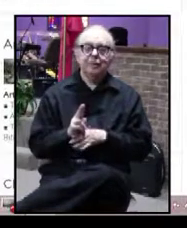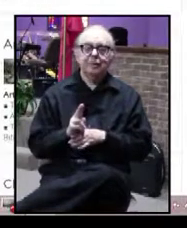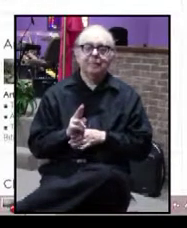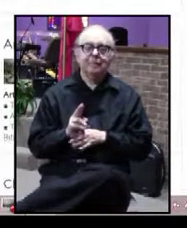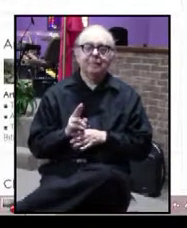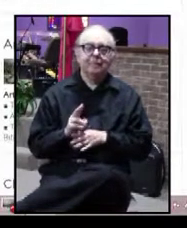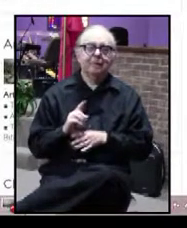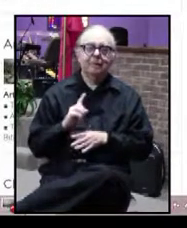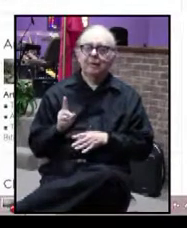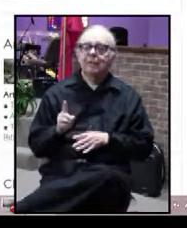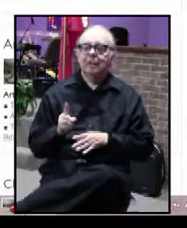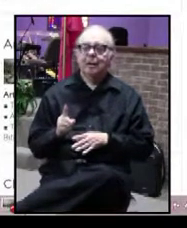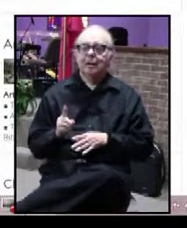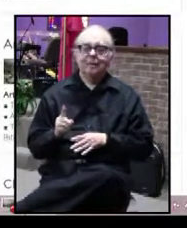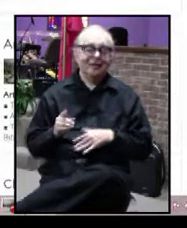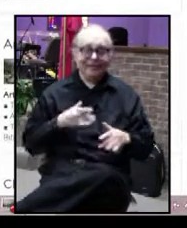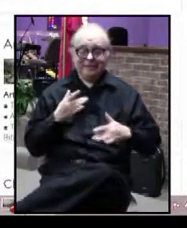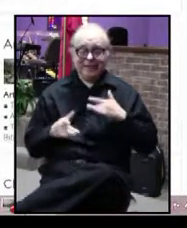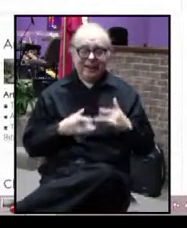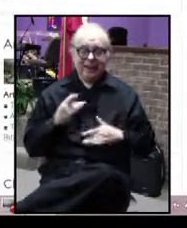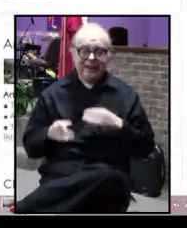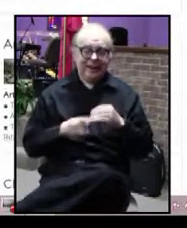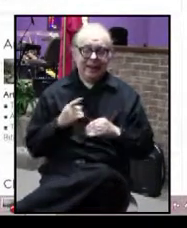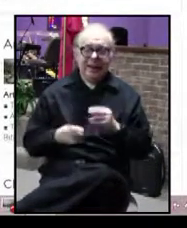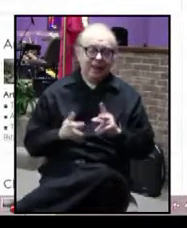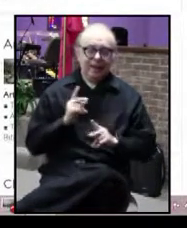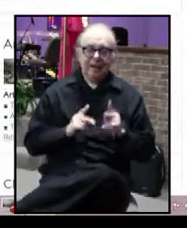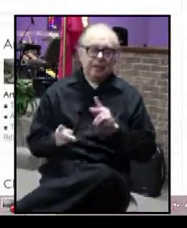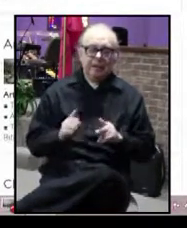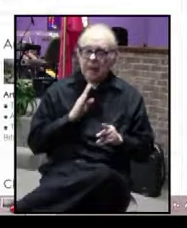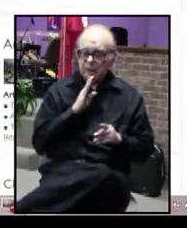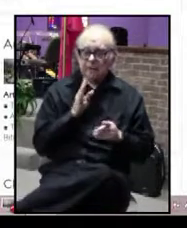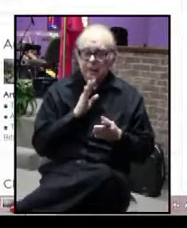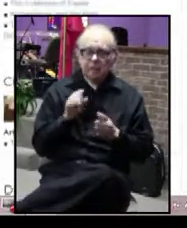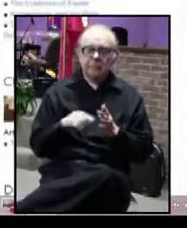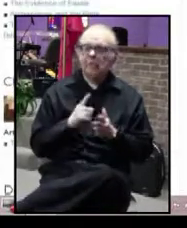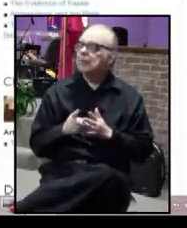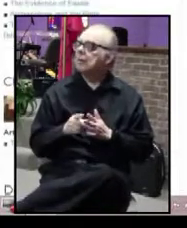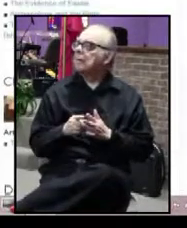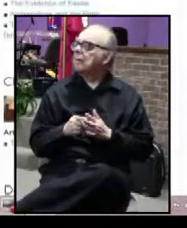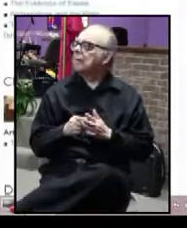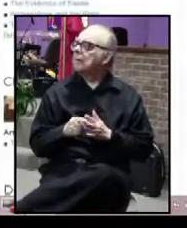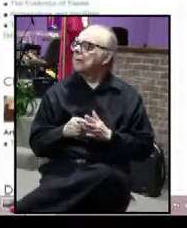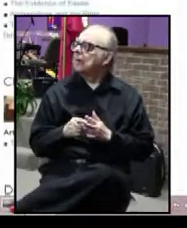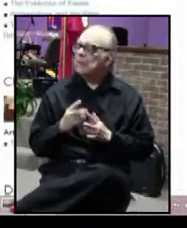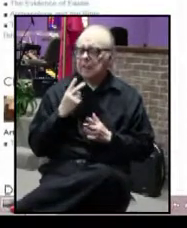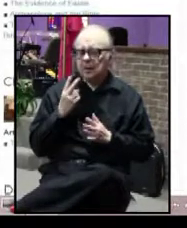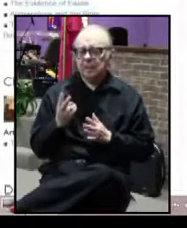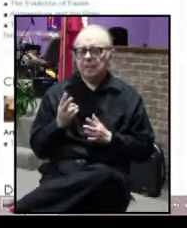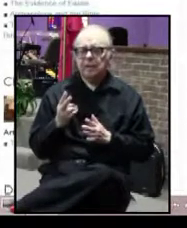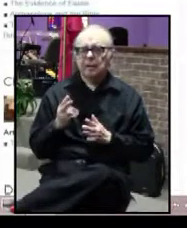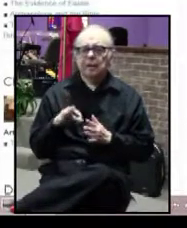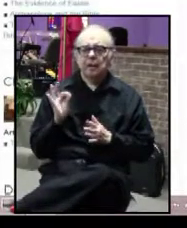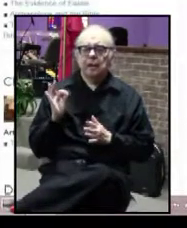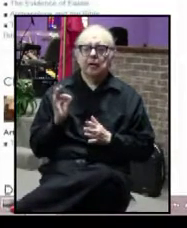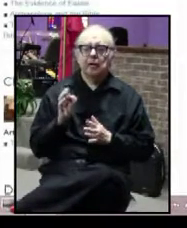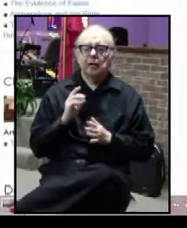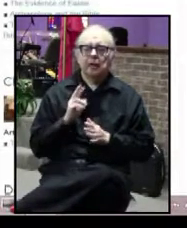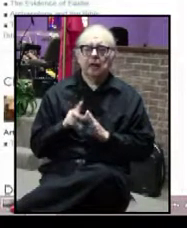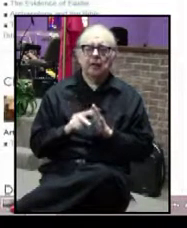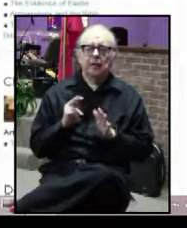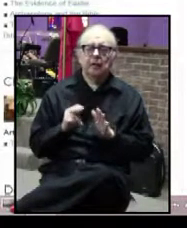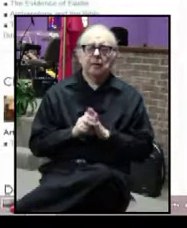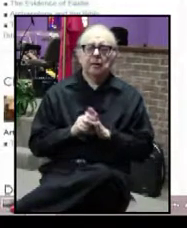Because you're going to be so high and excited about the people that you've talked. Okay, this is what you see, is you find video answers to its